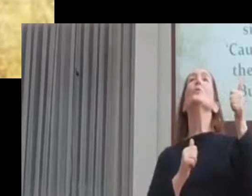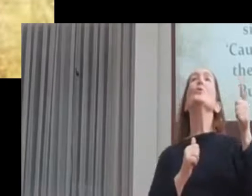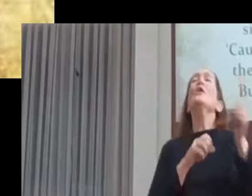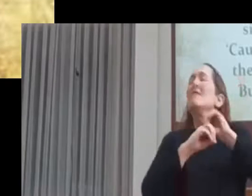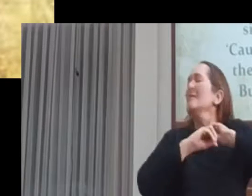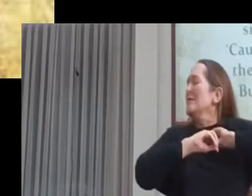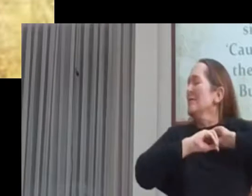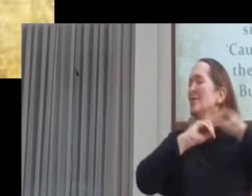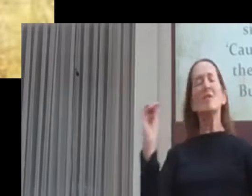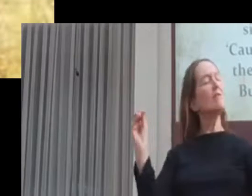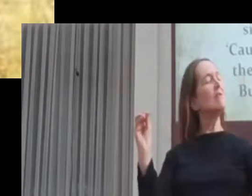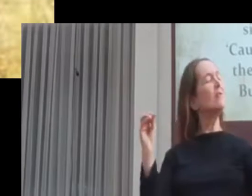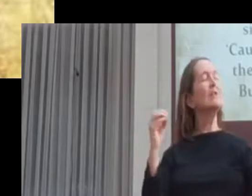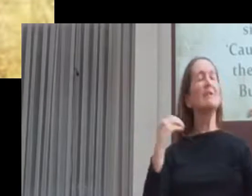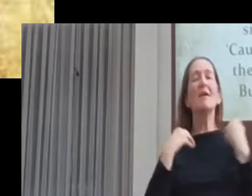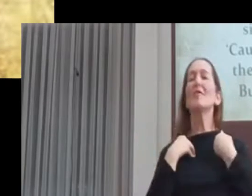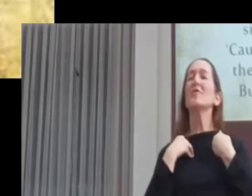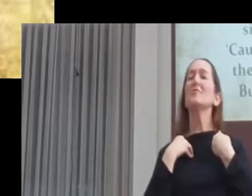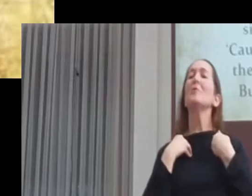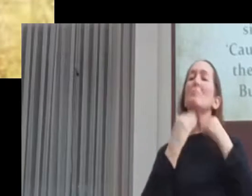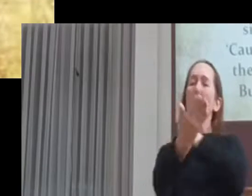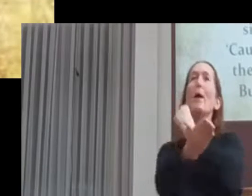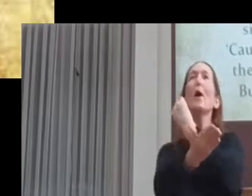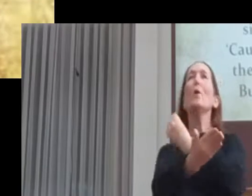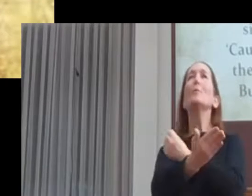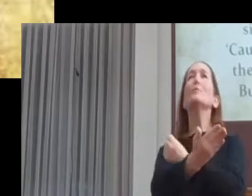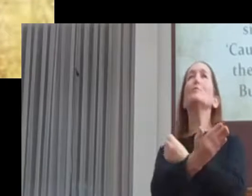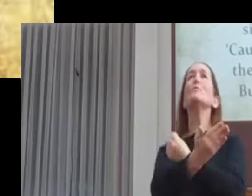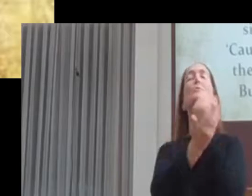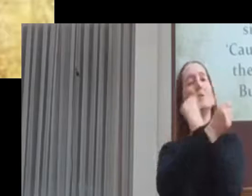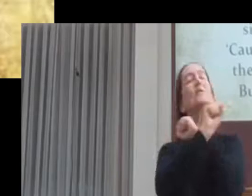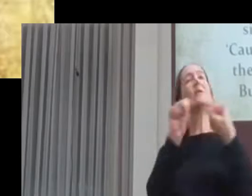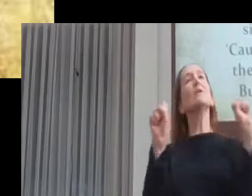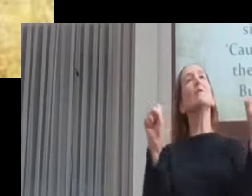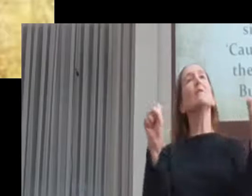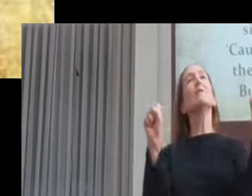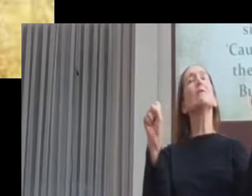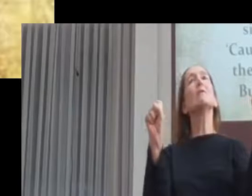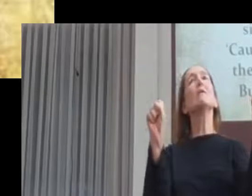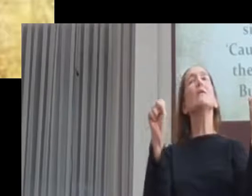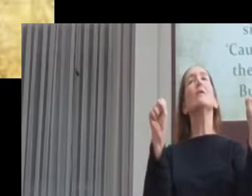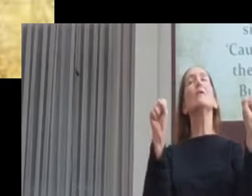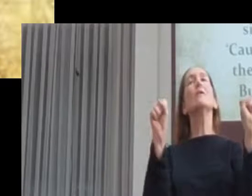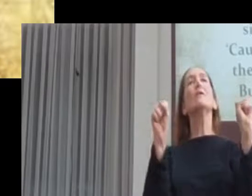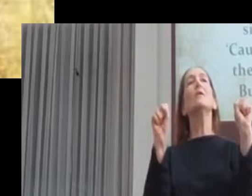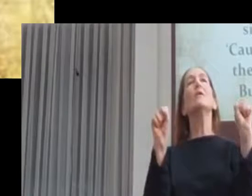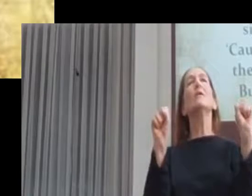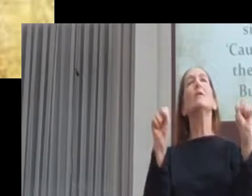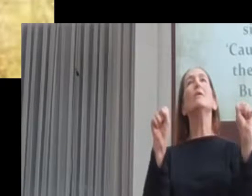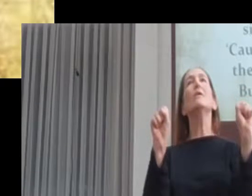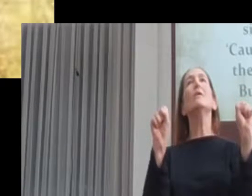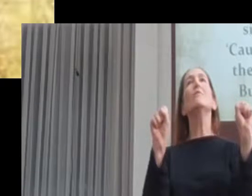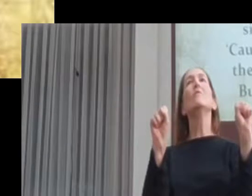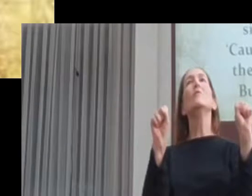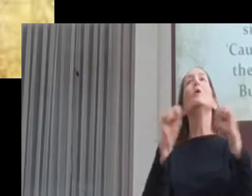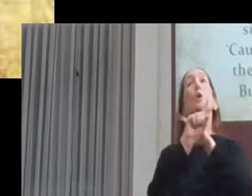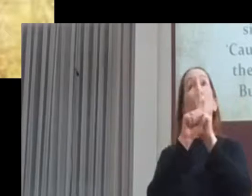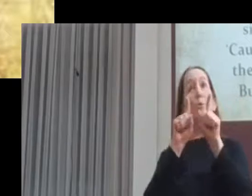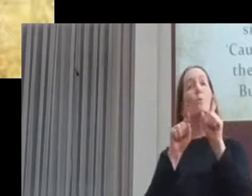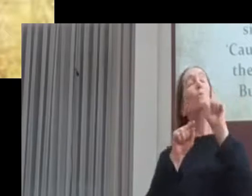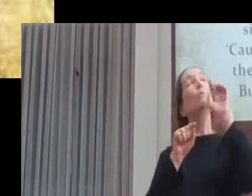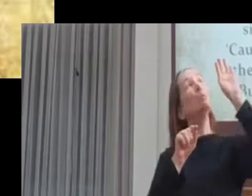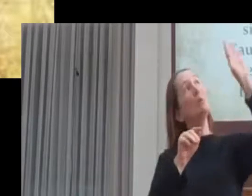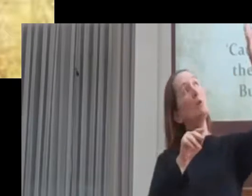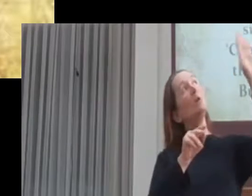name, let the nations sing it louder, 'cause nothing has the power to